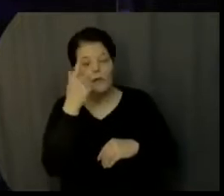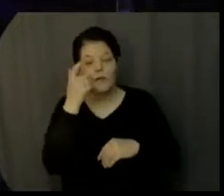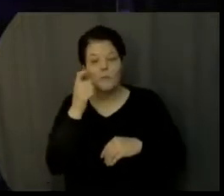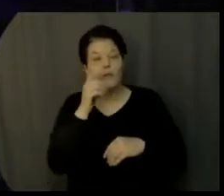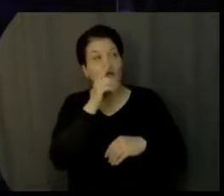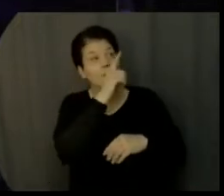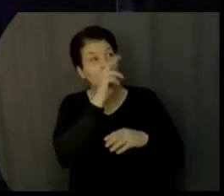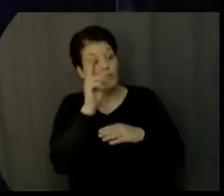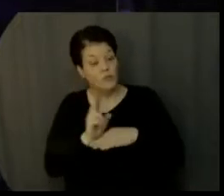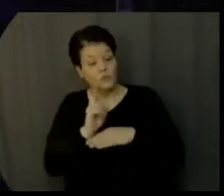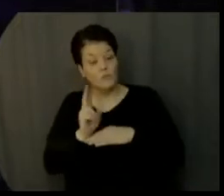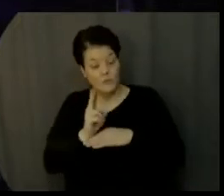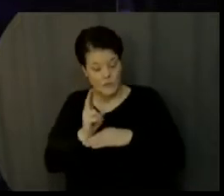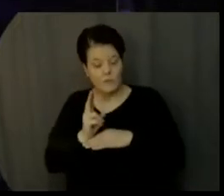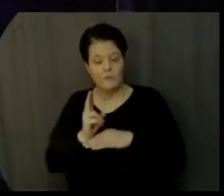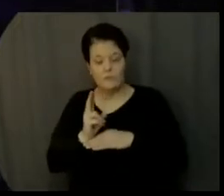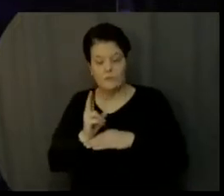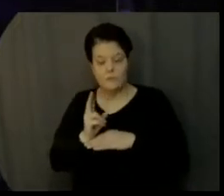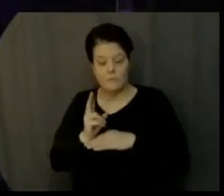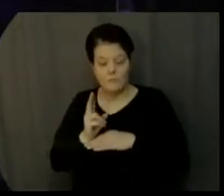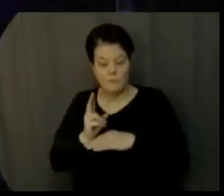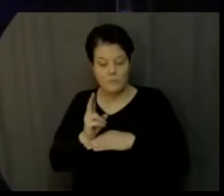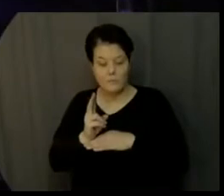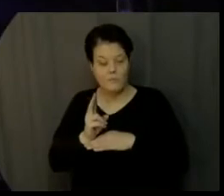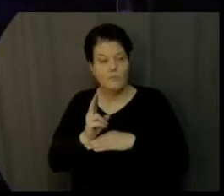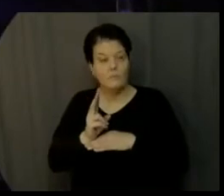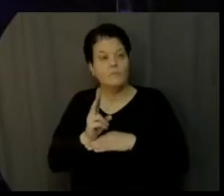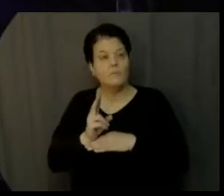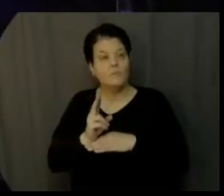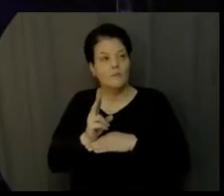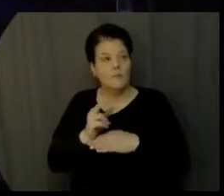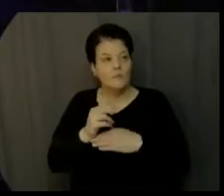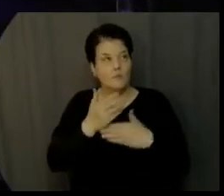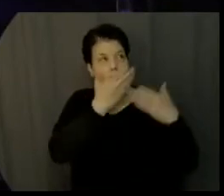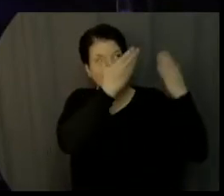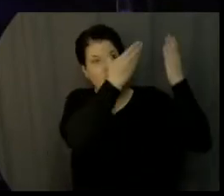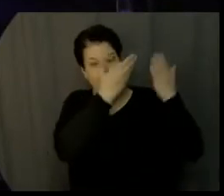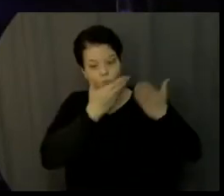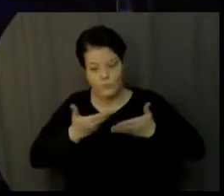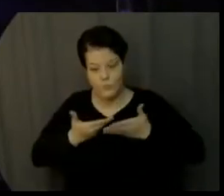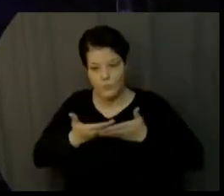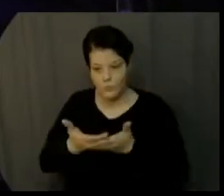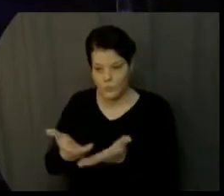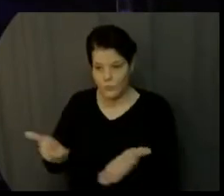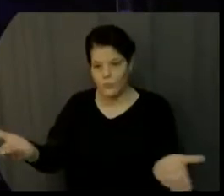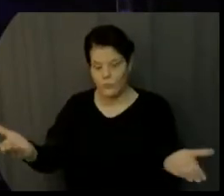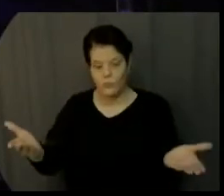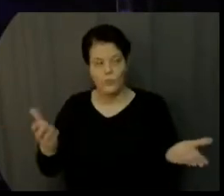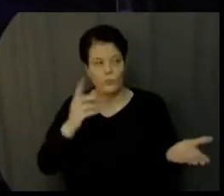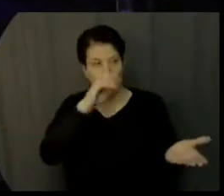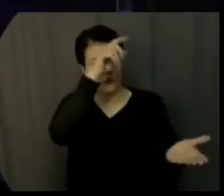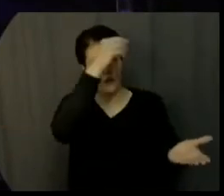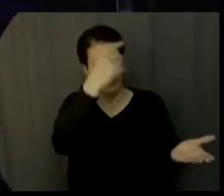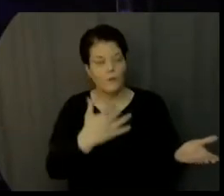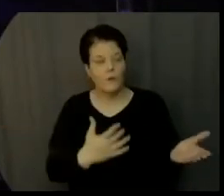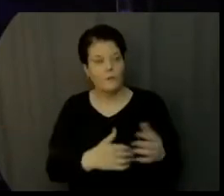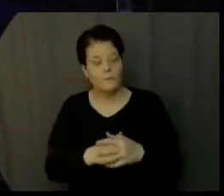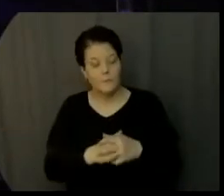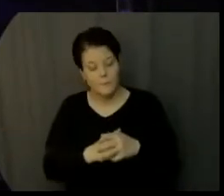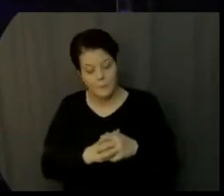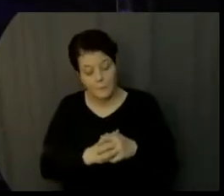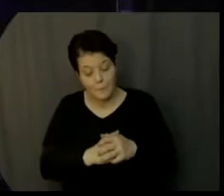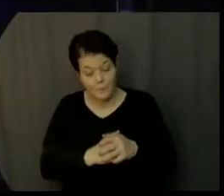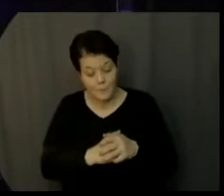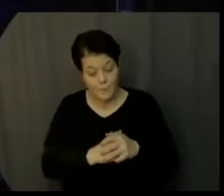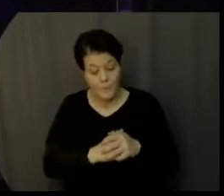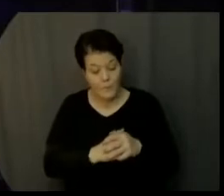givers in the world around us. He loves the world, and he commissions us to